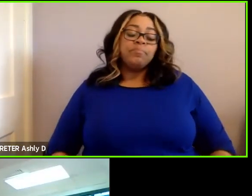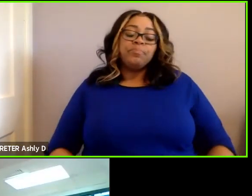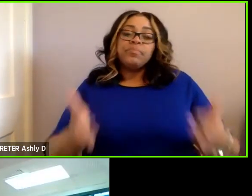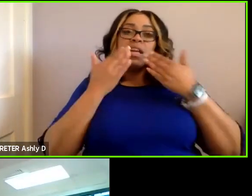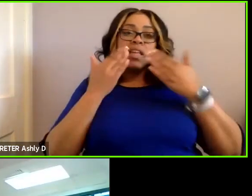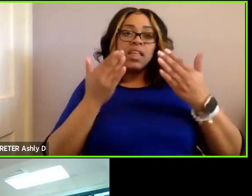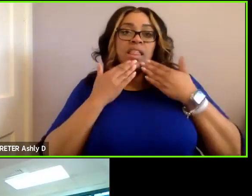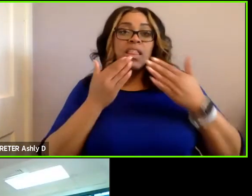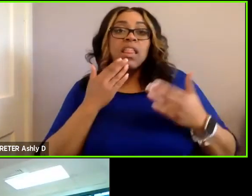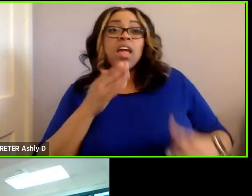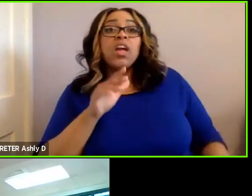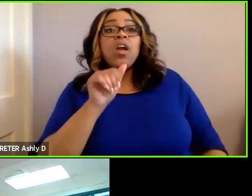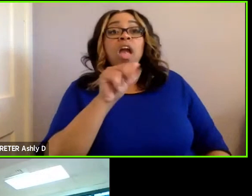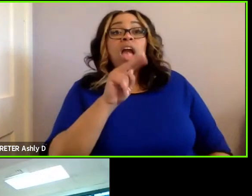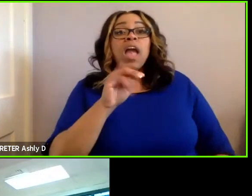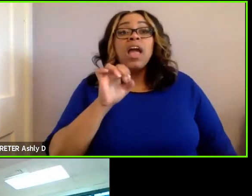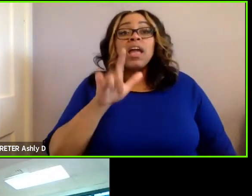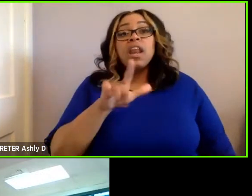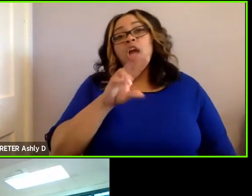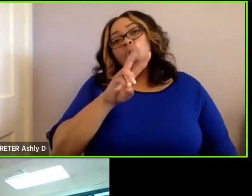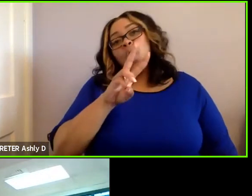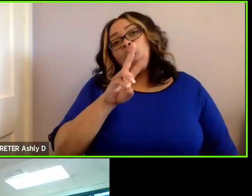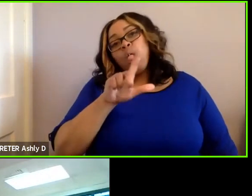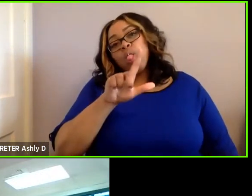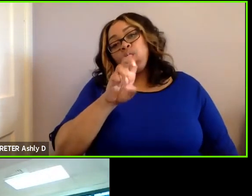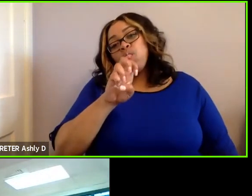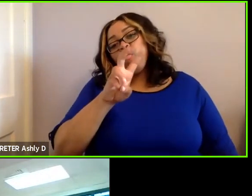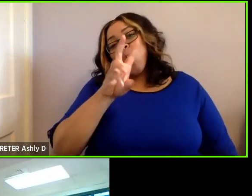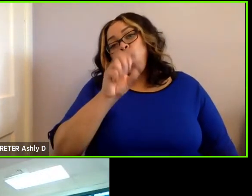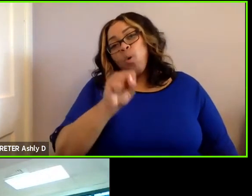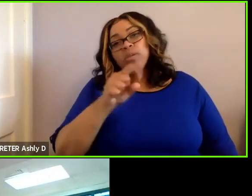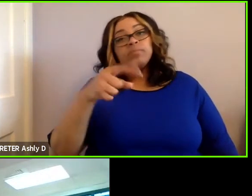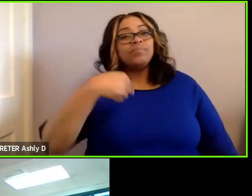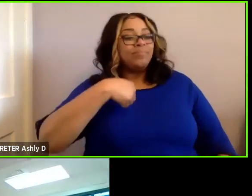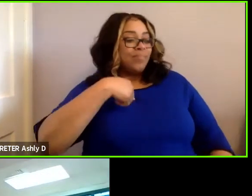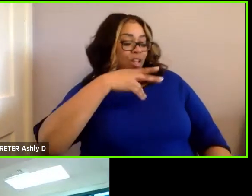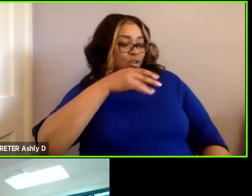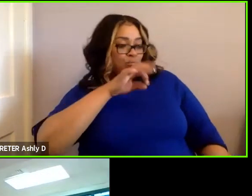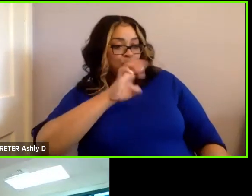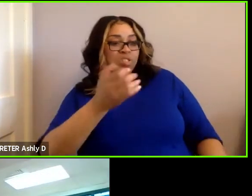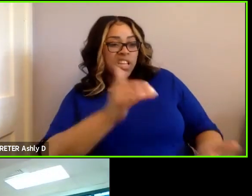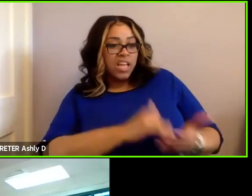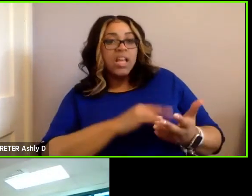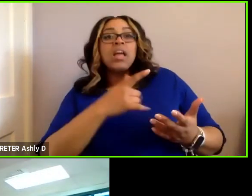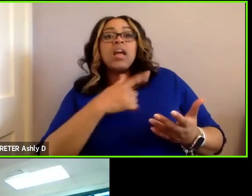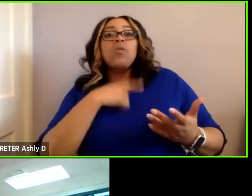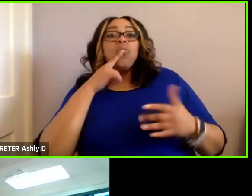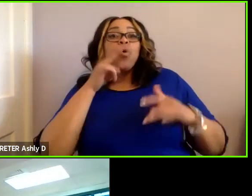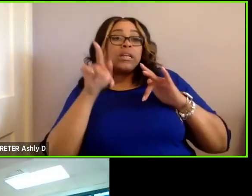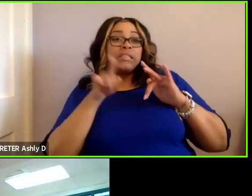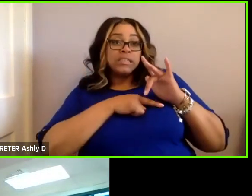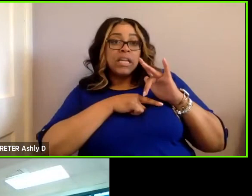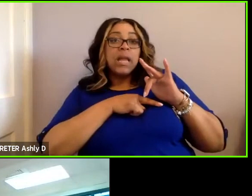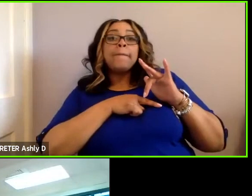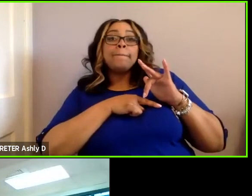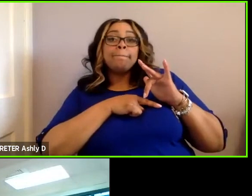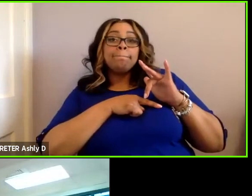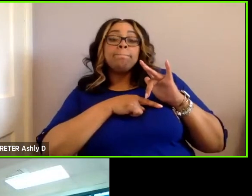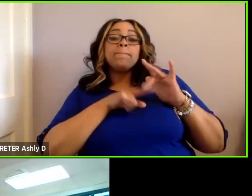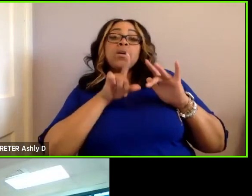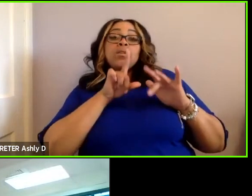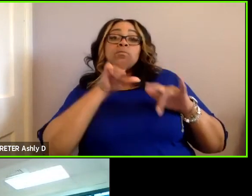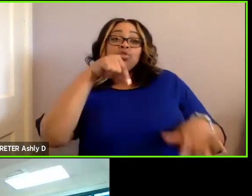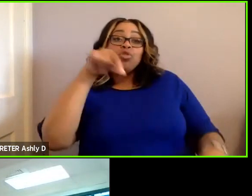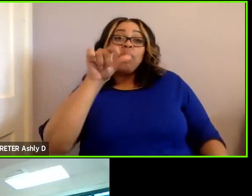Anil Lewis. Bruce Bailey again, and I'm sorry to say we're gonna skip the